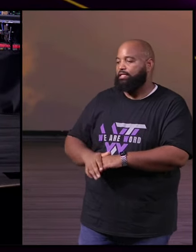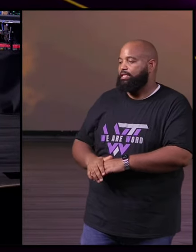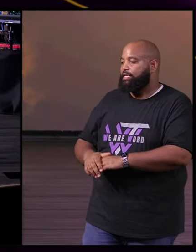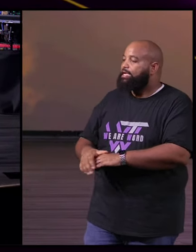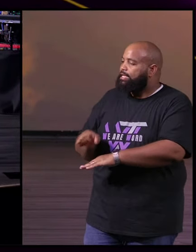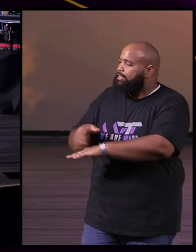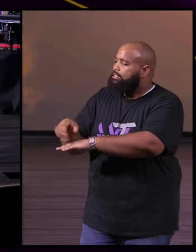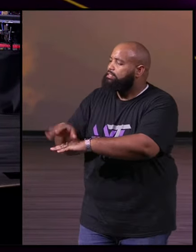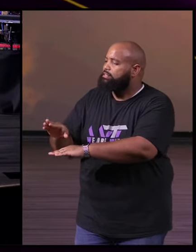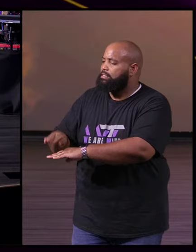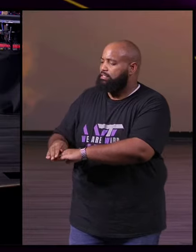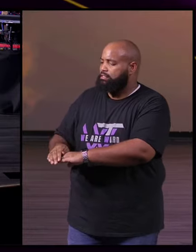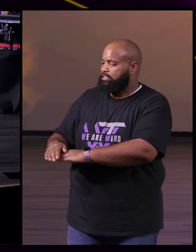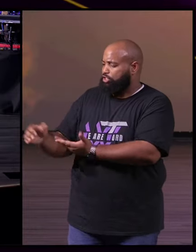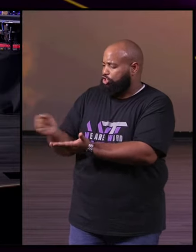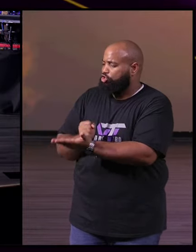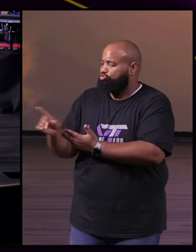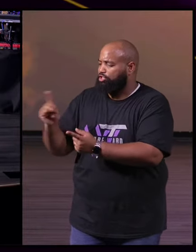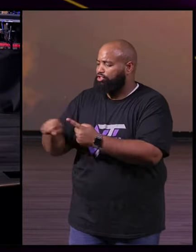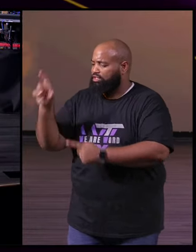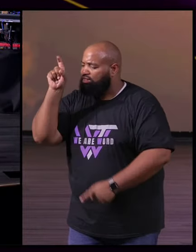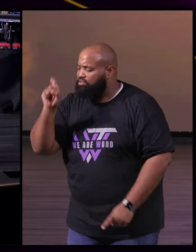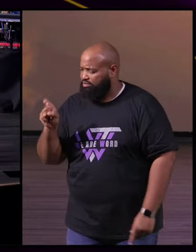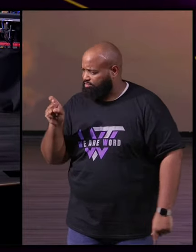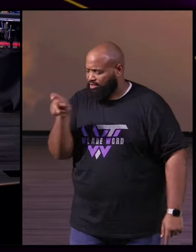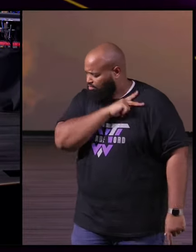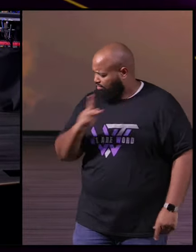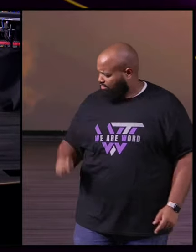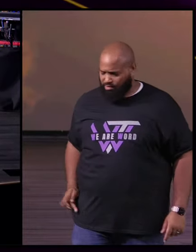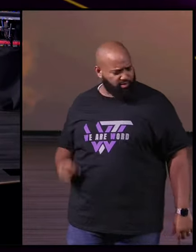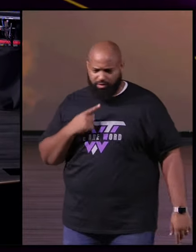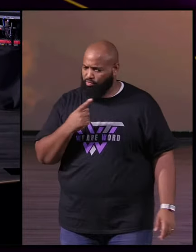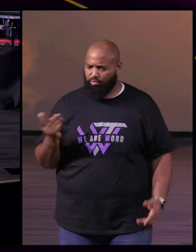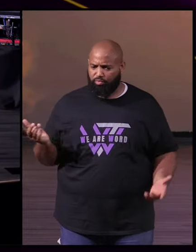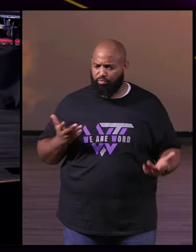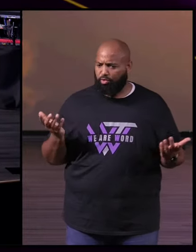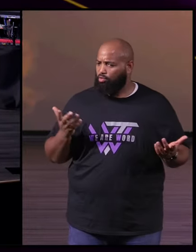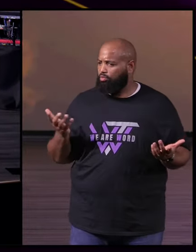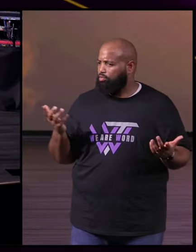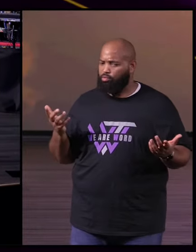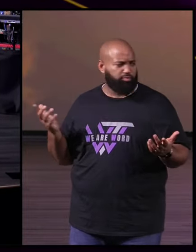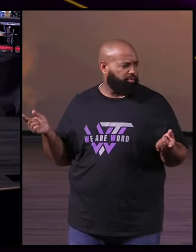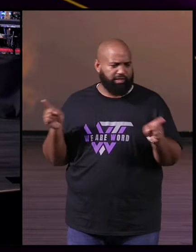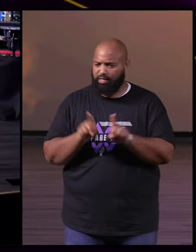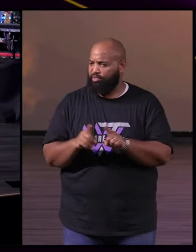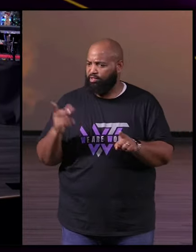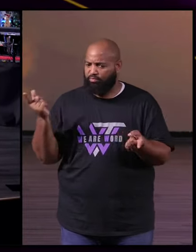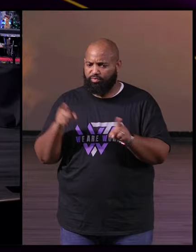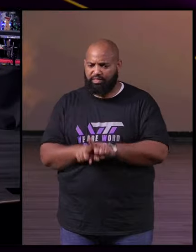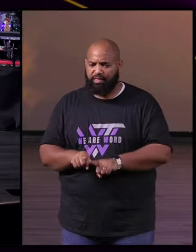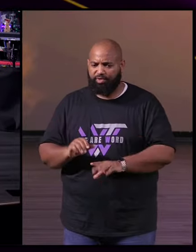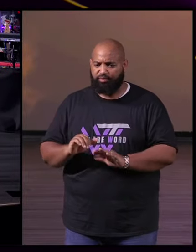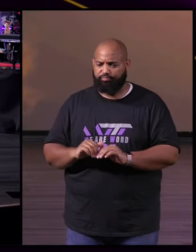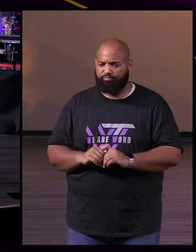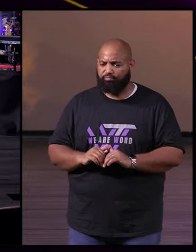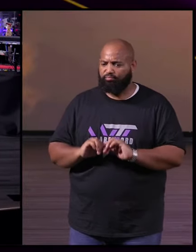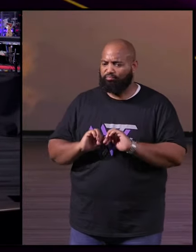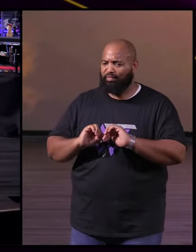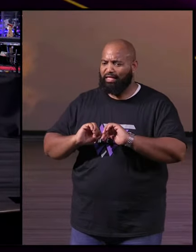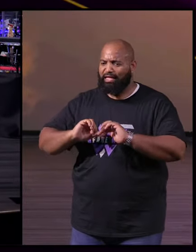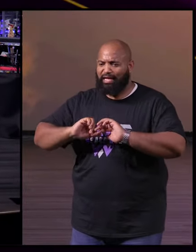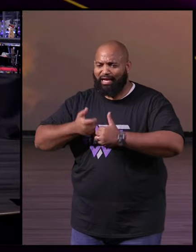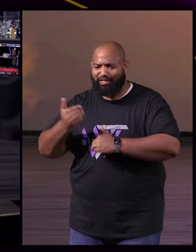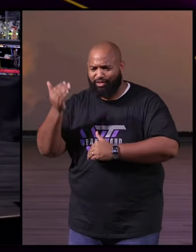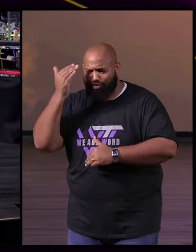Immediately, Pharaoh is like, something wrong. The question becomes, how does he know it was